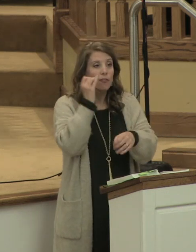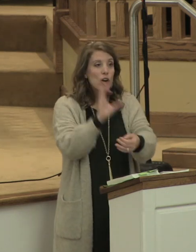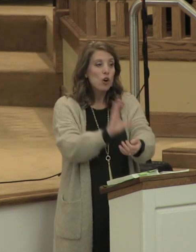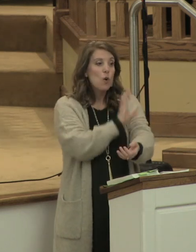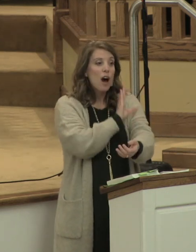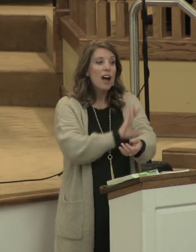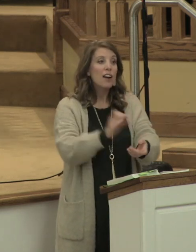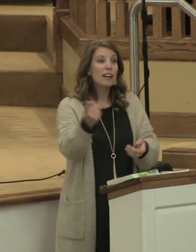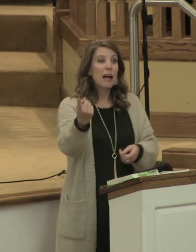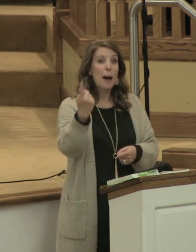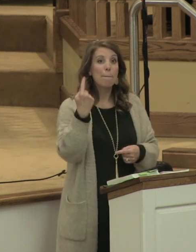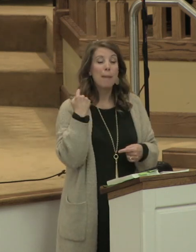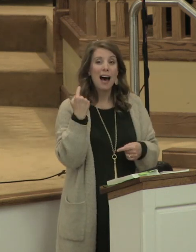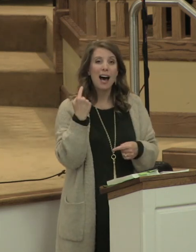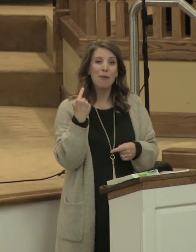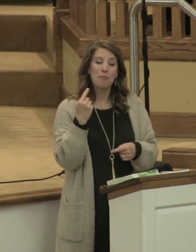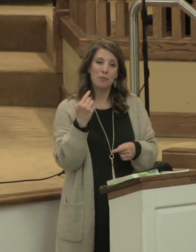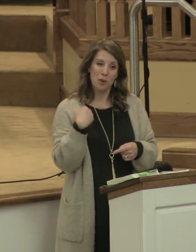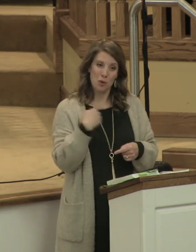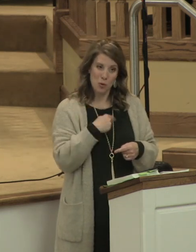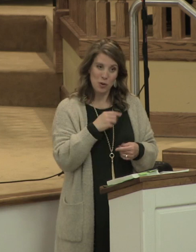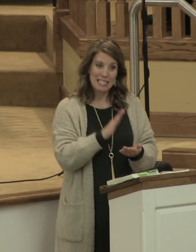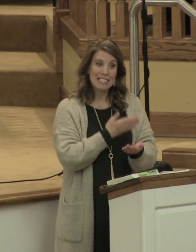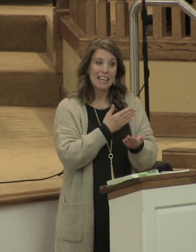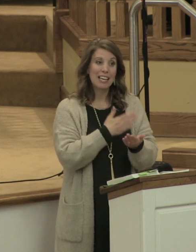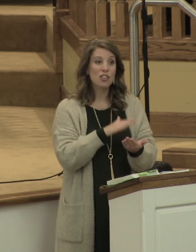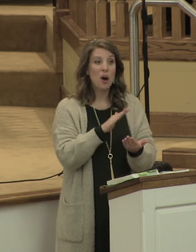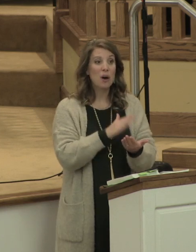to their seats, we're going to sing a song.